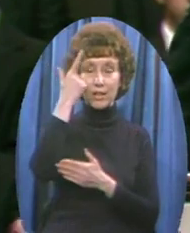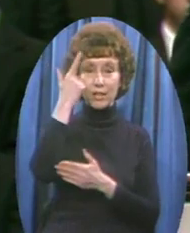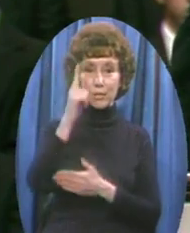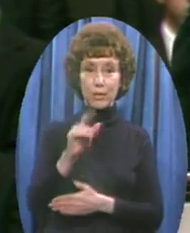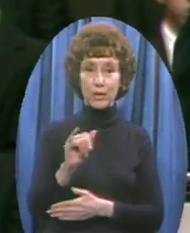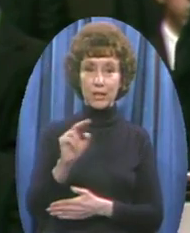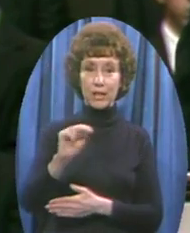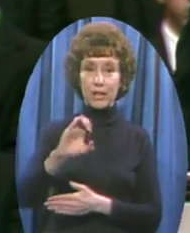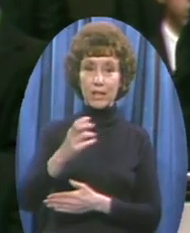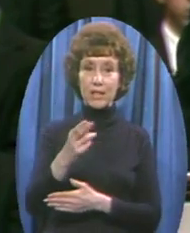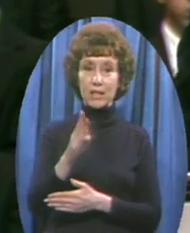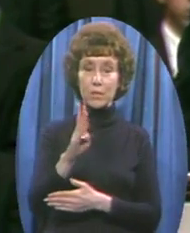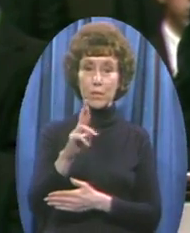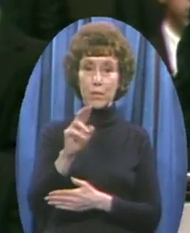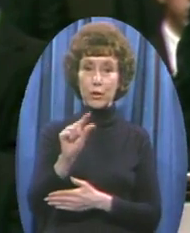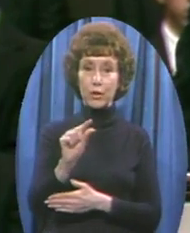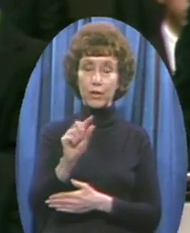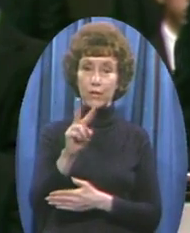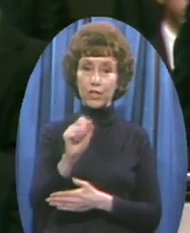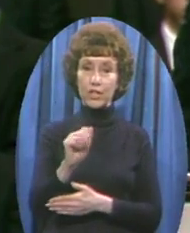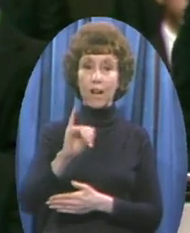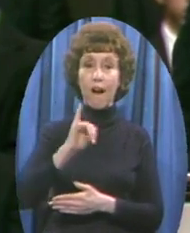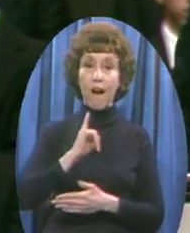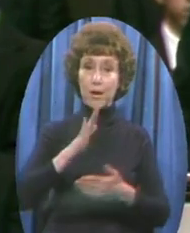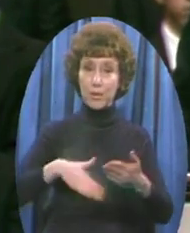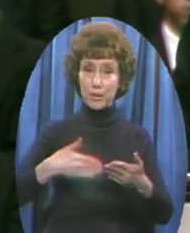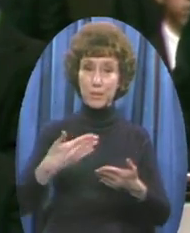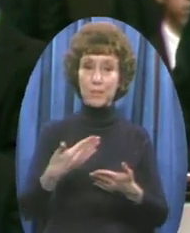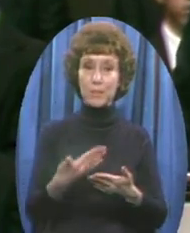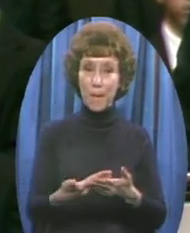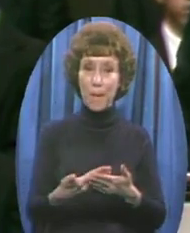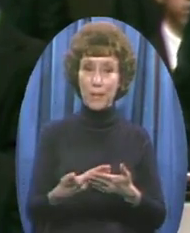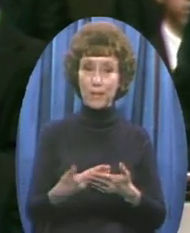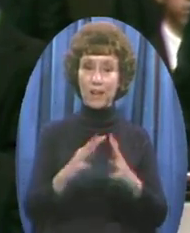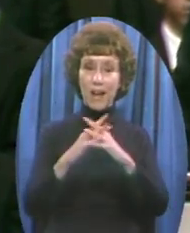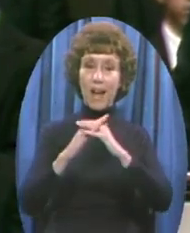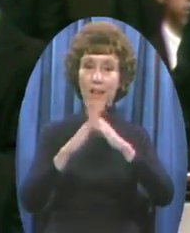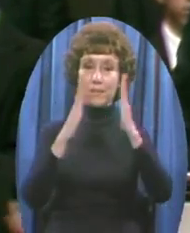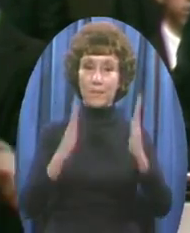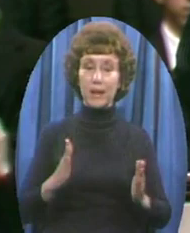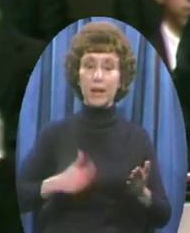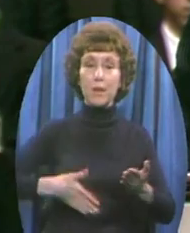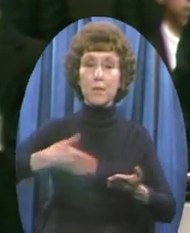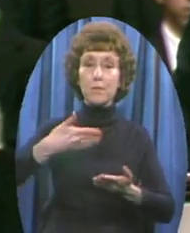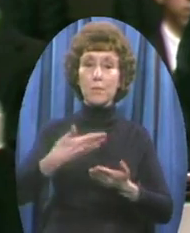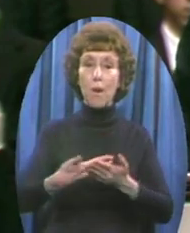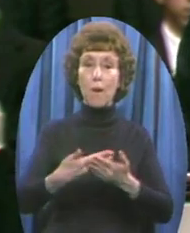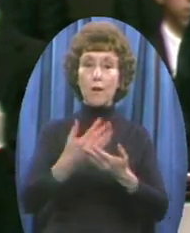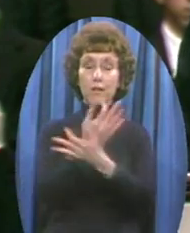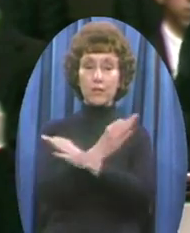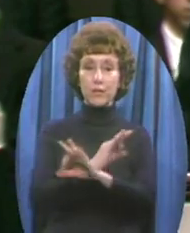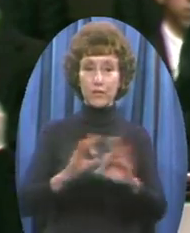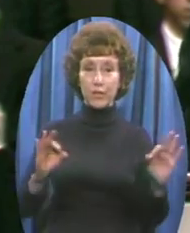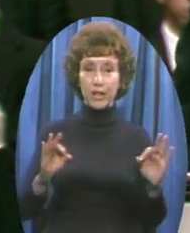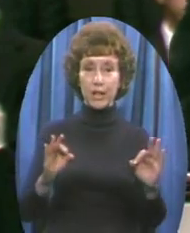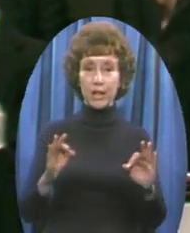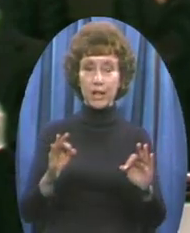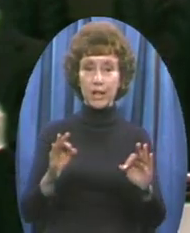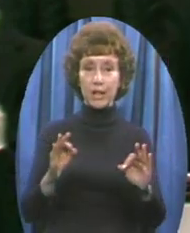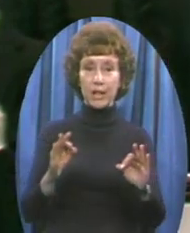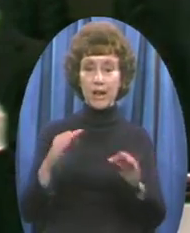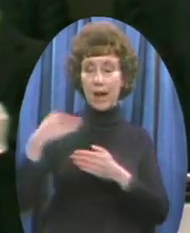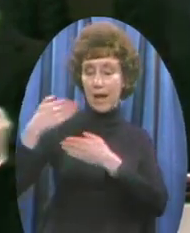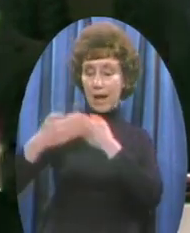born an American, born free. And for these past 46